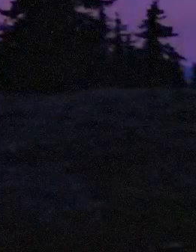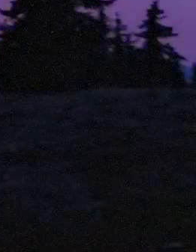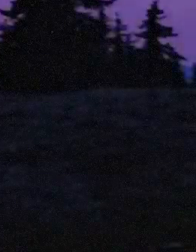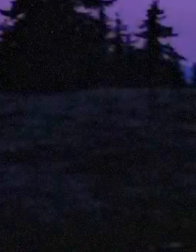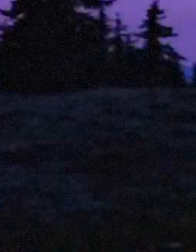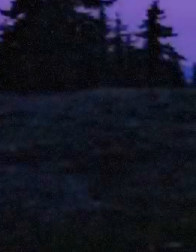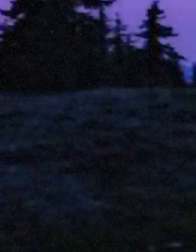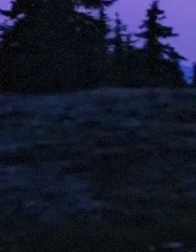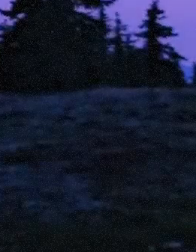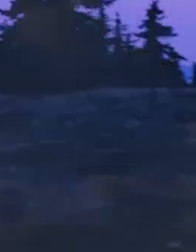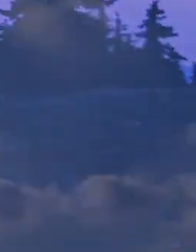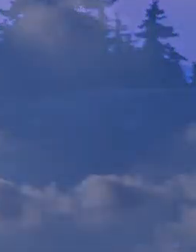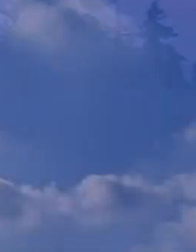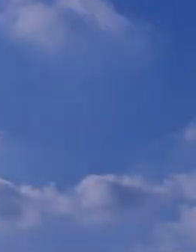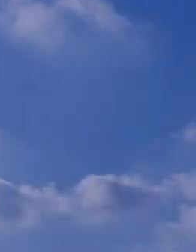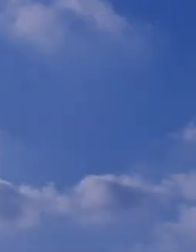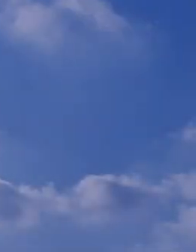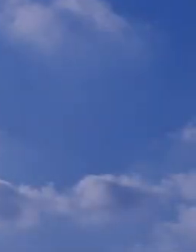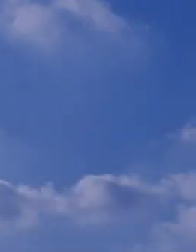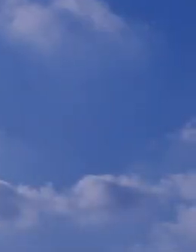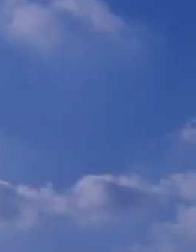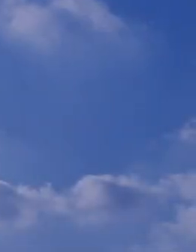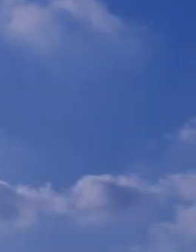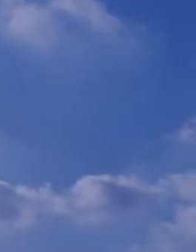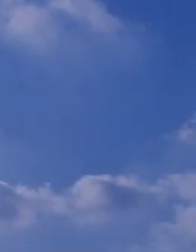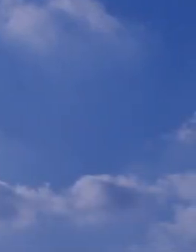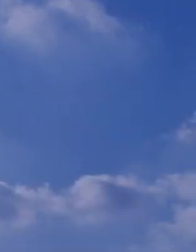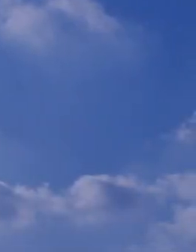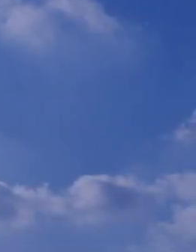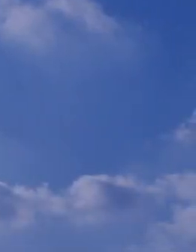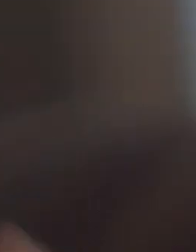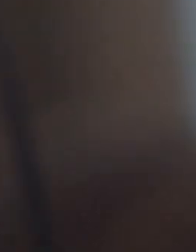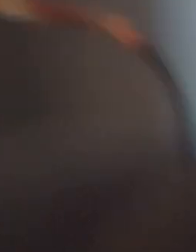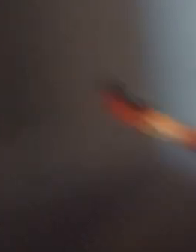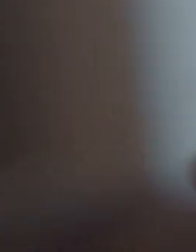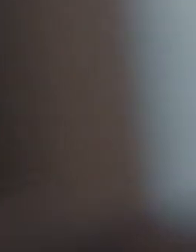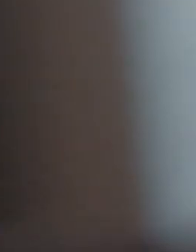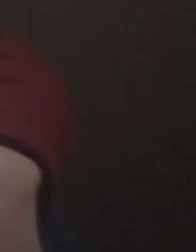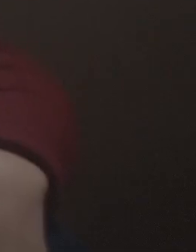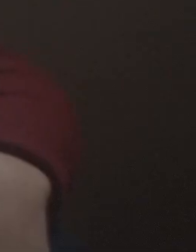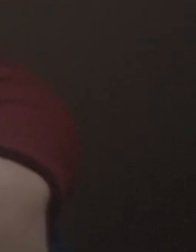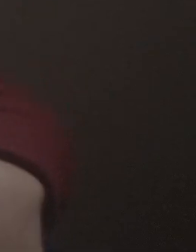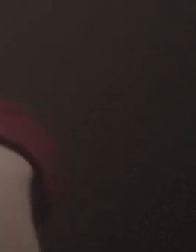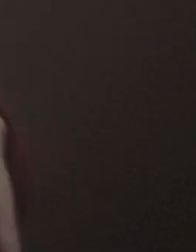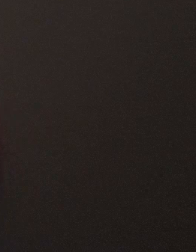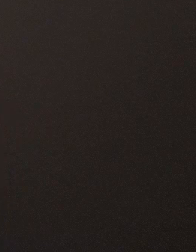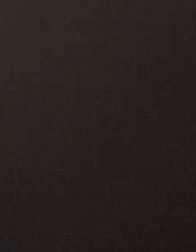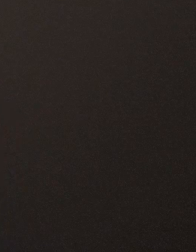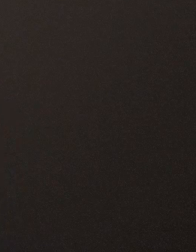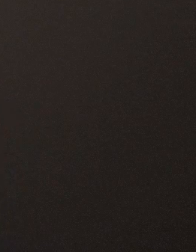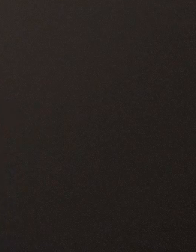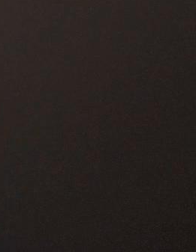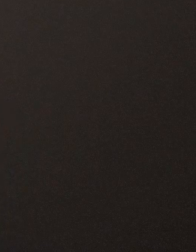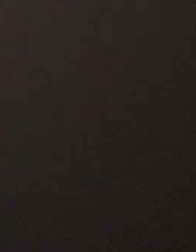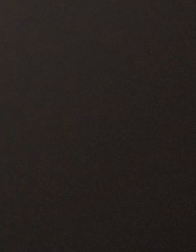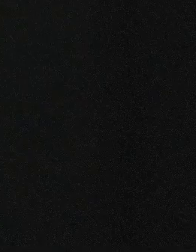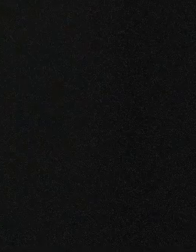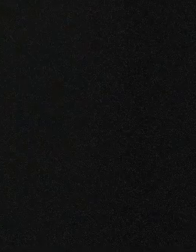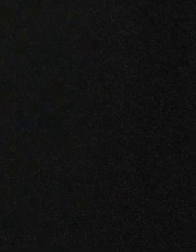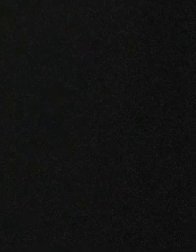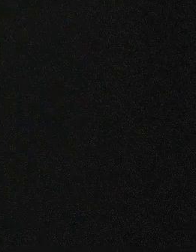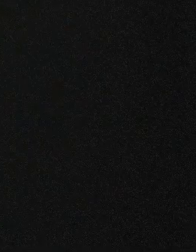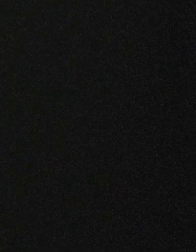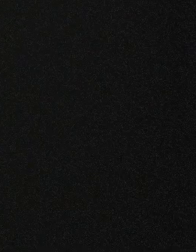Let's start the new year with fresh clarity through God's Word. Together, let's look at some of the most pressing issues